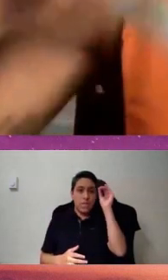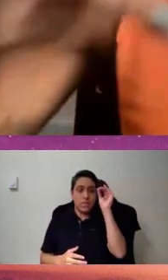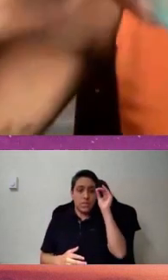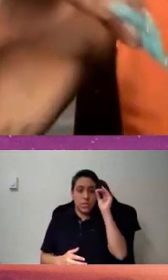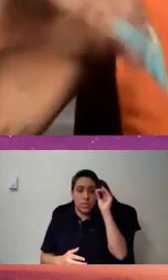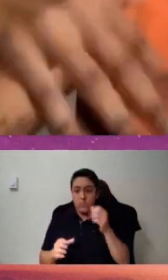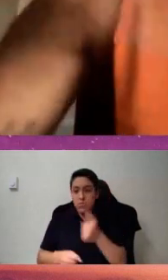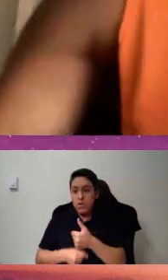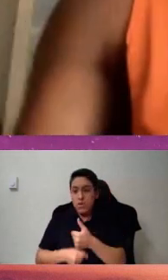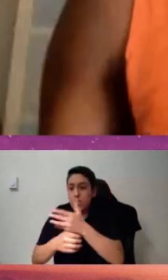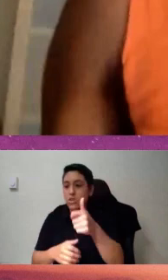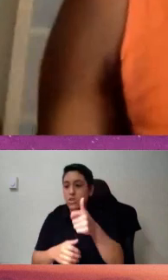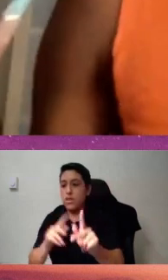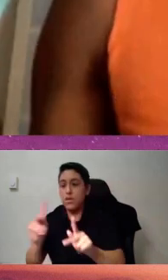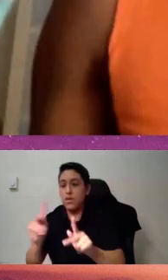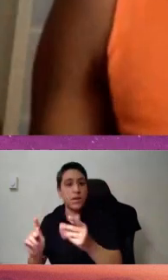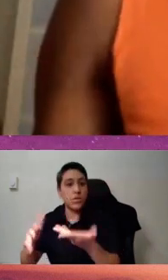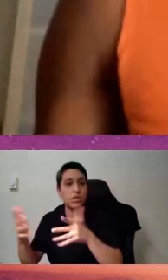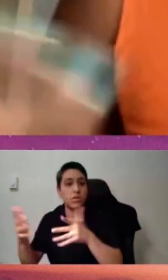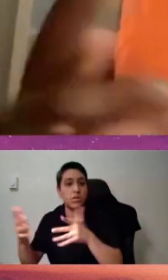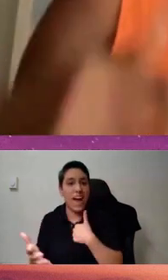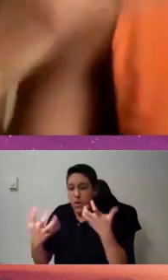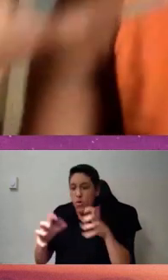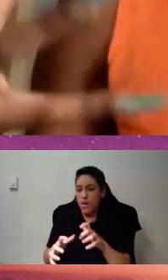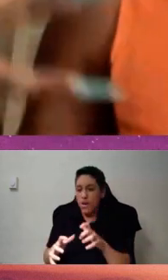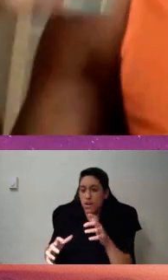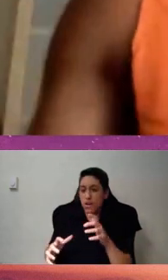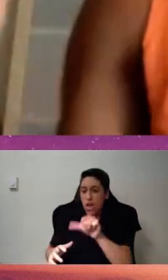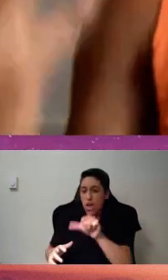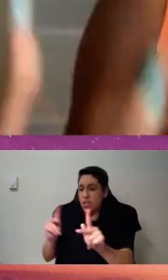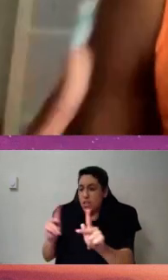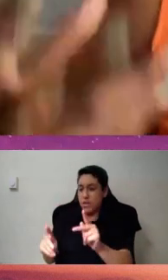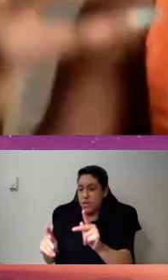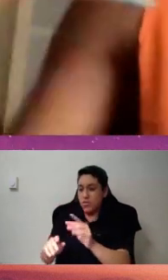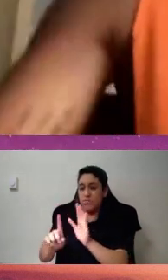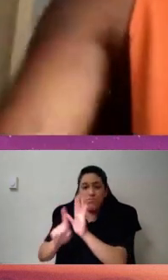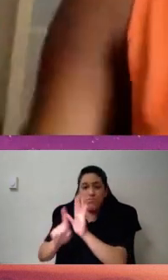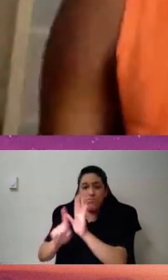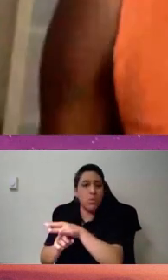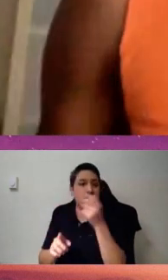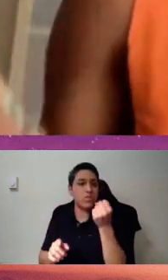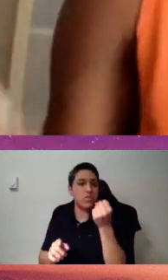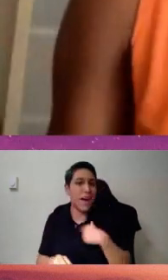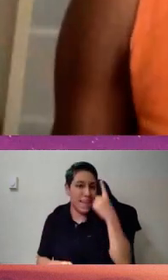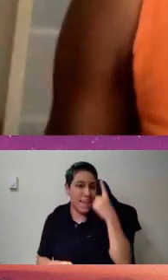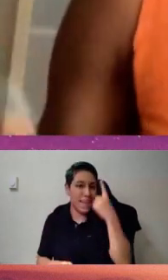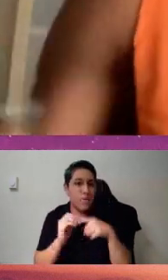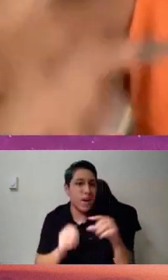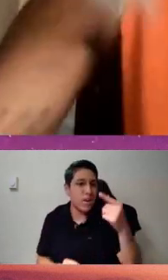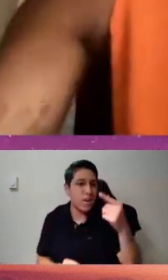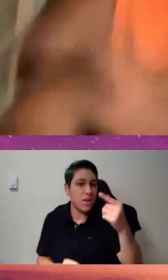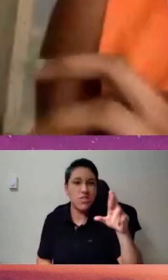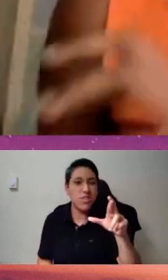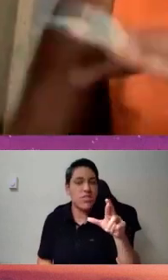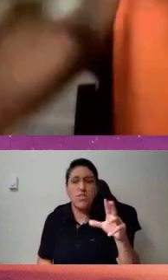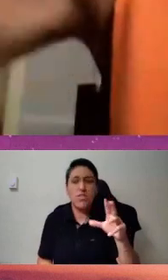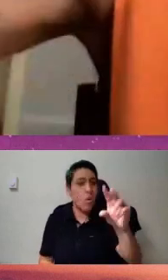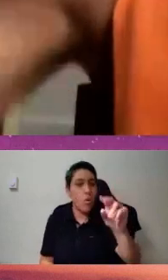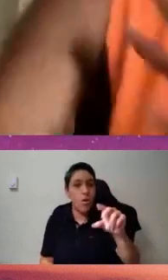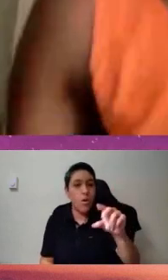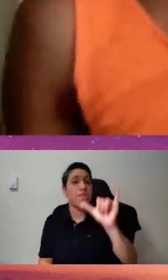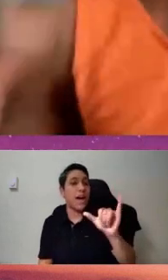in order to have power. And so, yes, and gender is a power construct so that